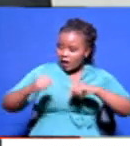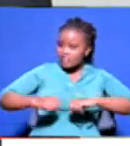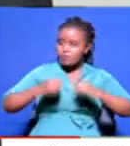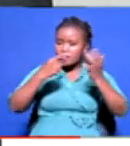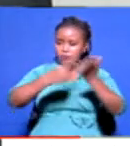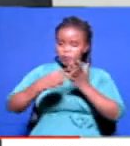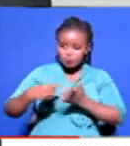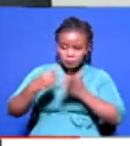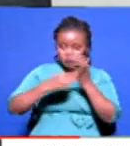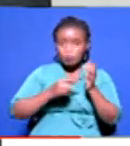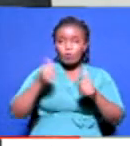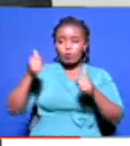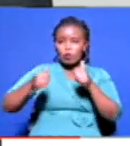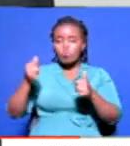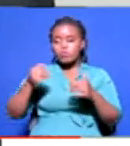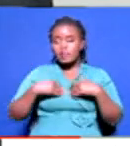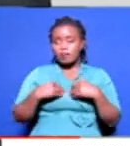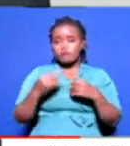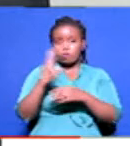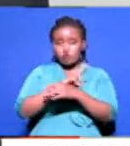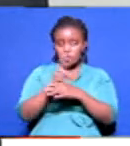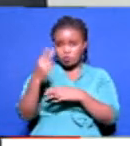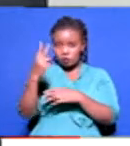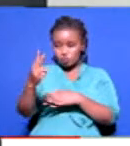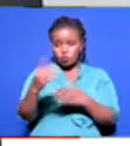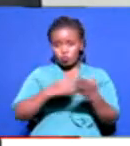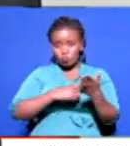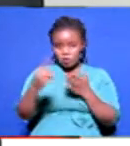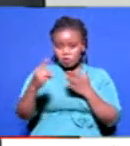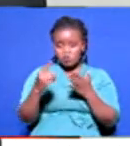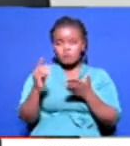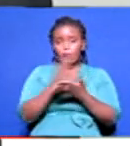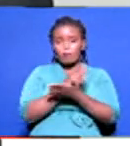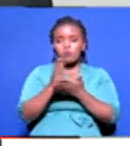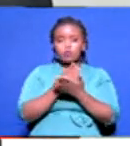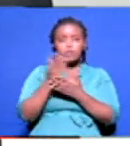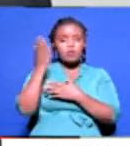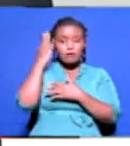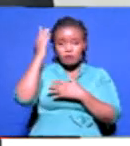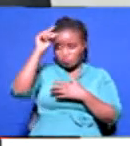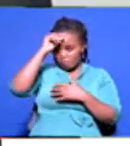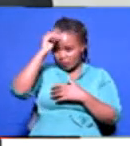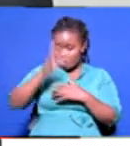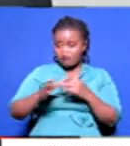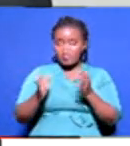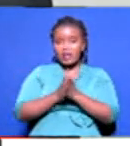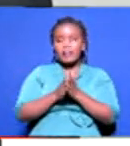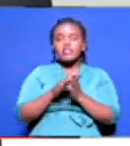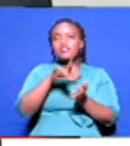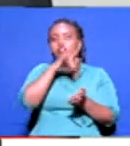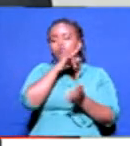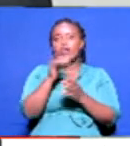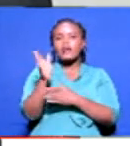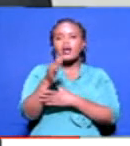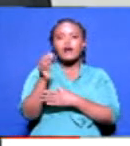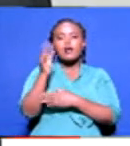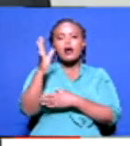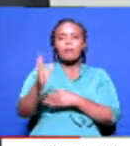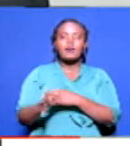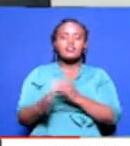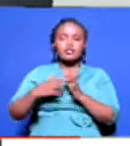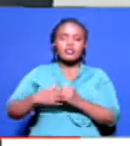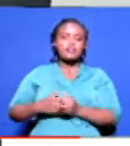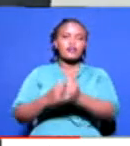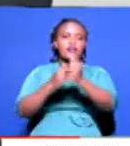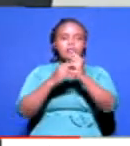2 weeks between the former governor and immediate former Kenya ambassador to Uganda, Kiema Kilonzo, spearheaded by